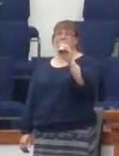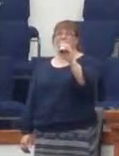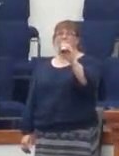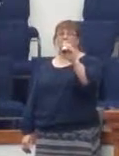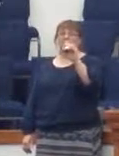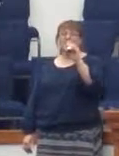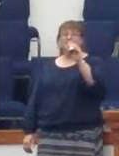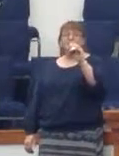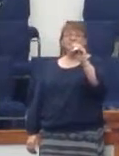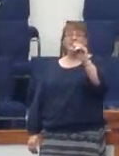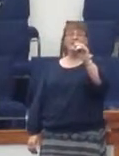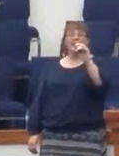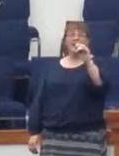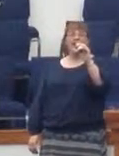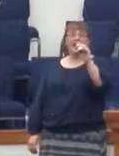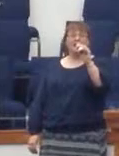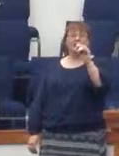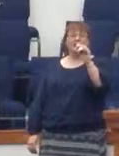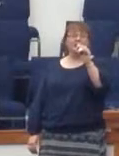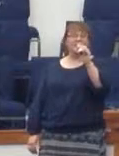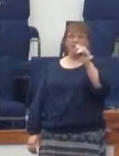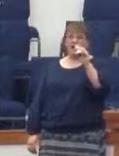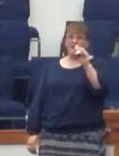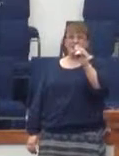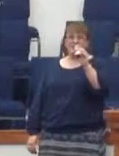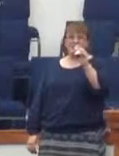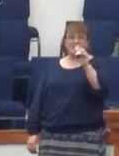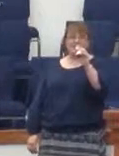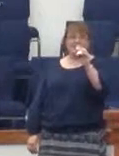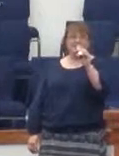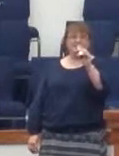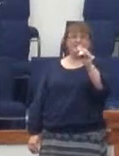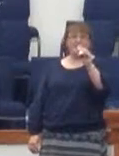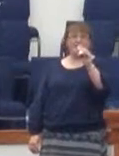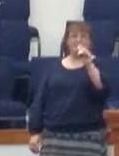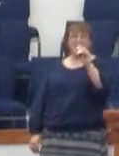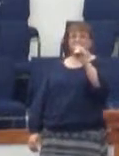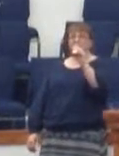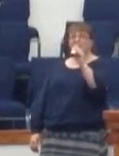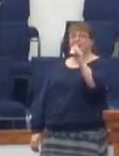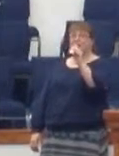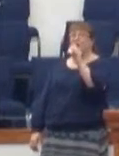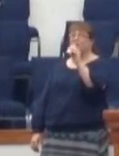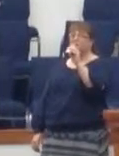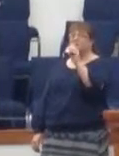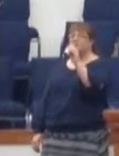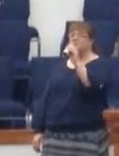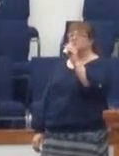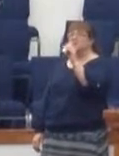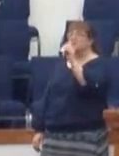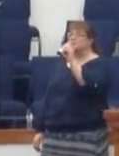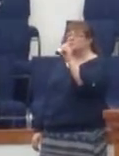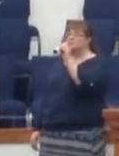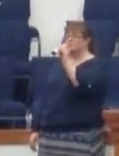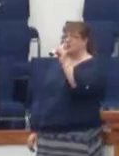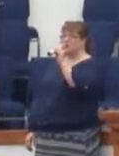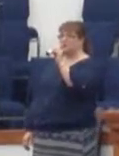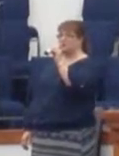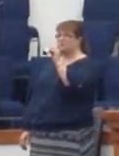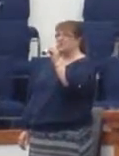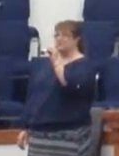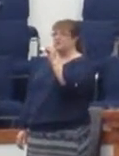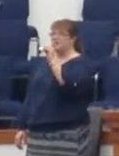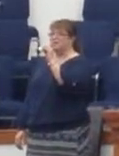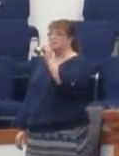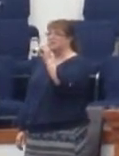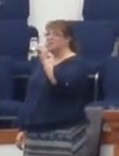to the fourth man to see how he might criticize and doubt. But all three men were